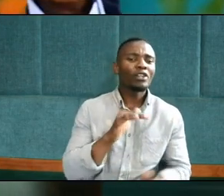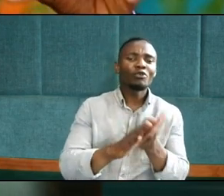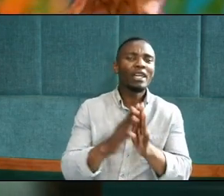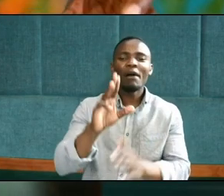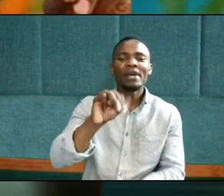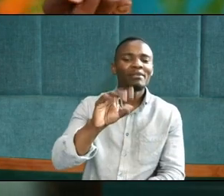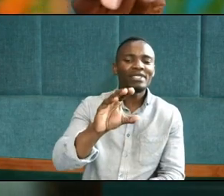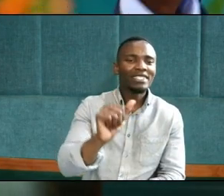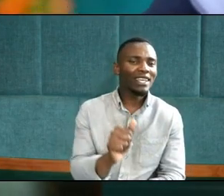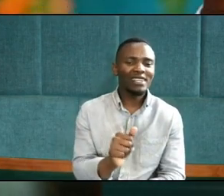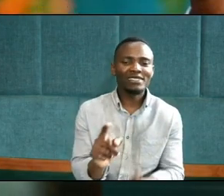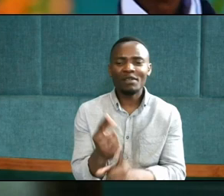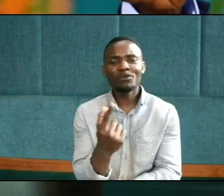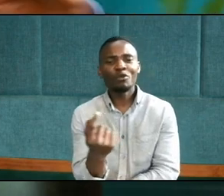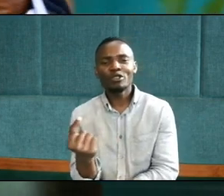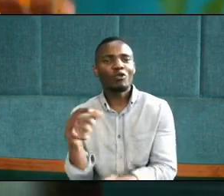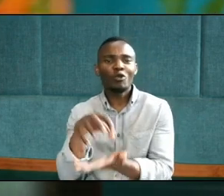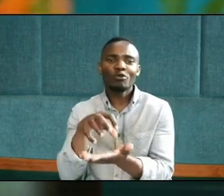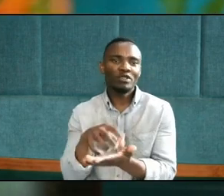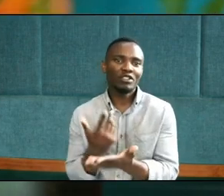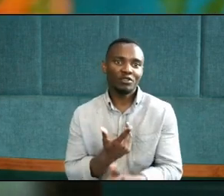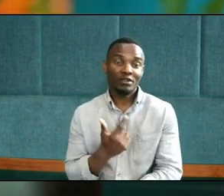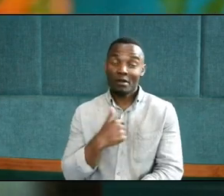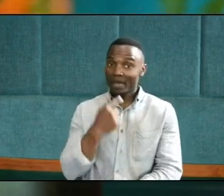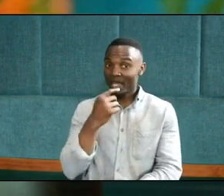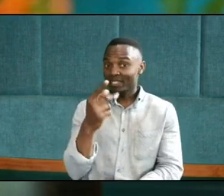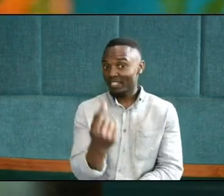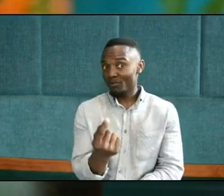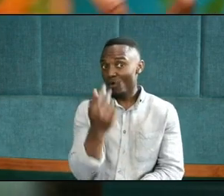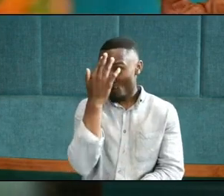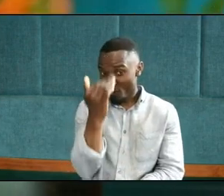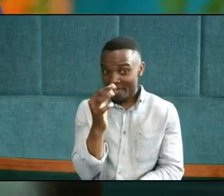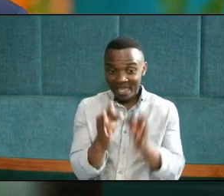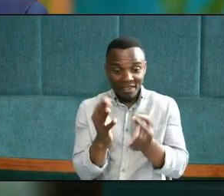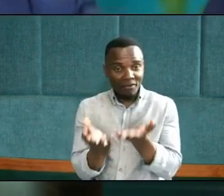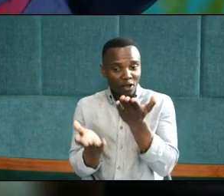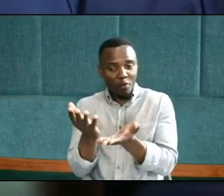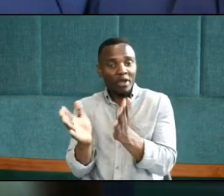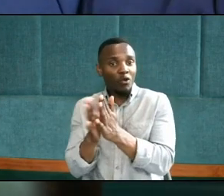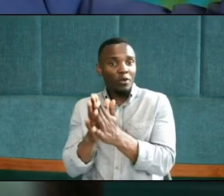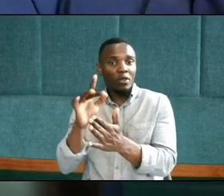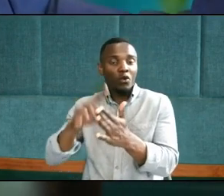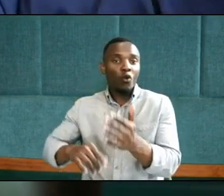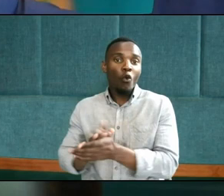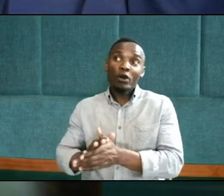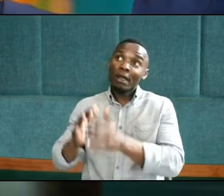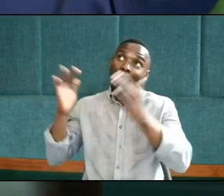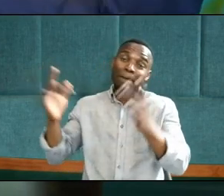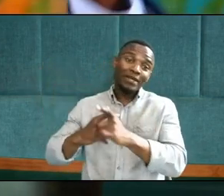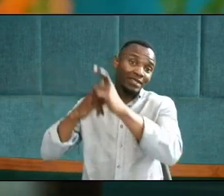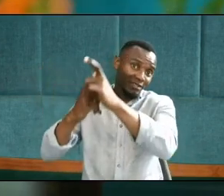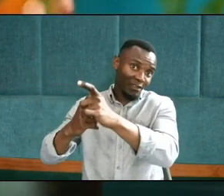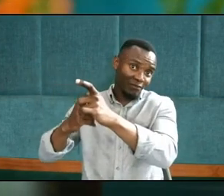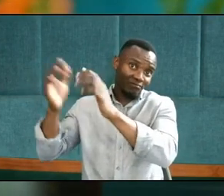all these small things here, the governor, those small things. I call them small because comparing them with my big thing, the thing I want